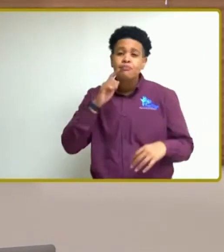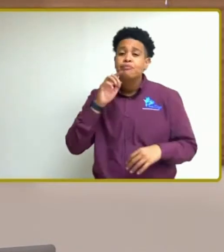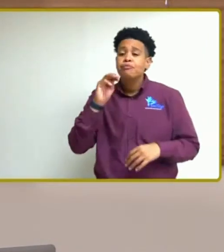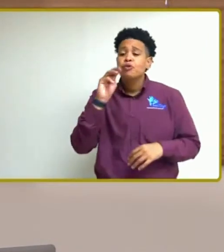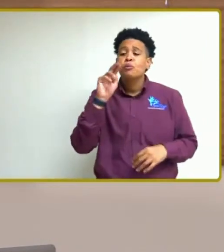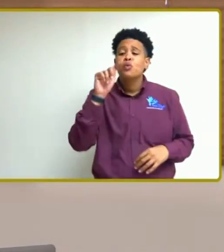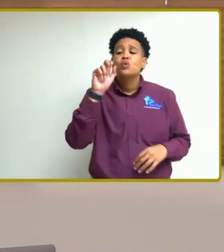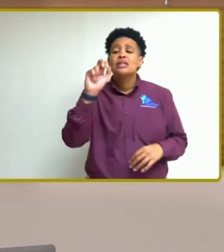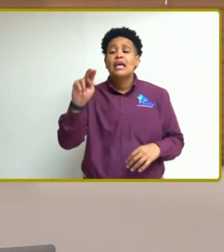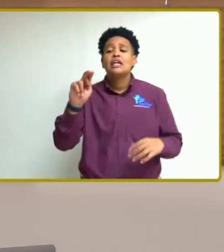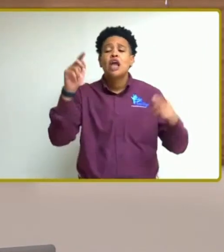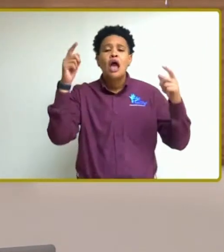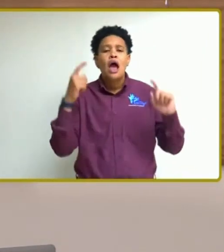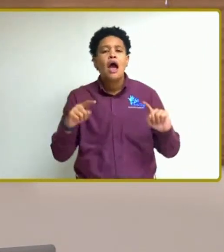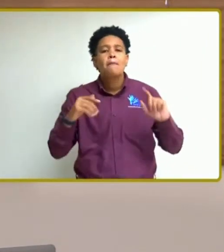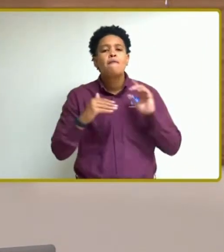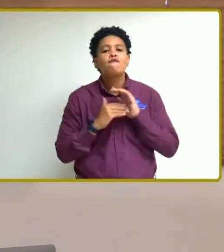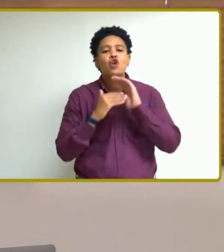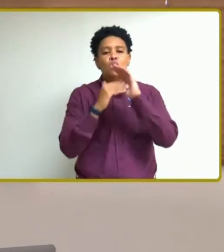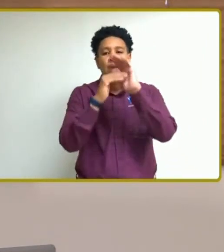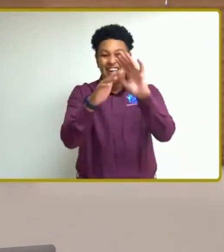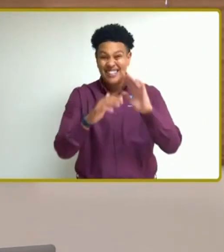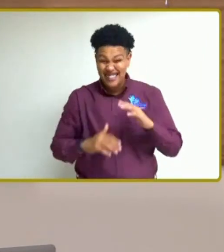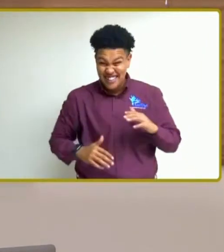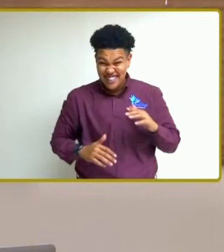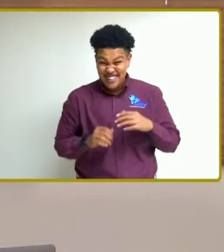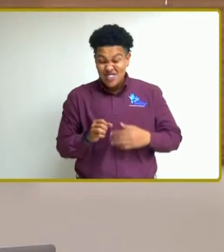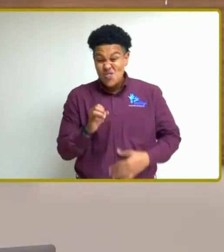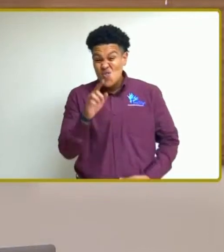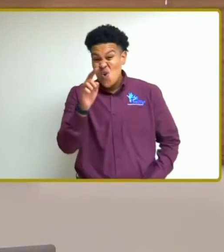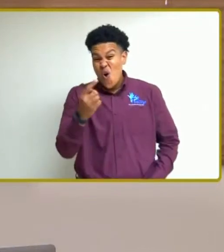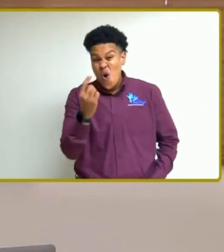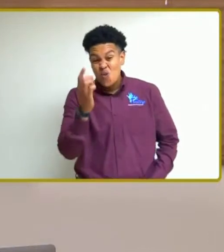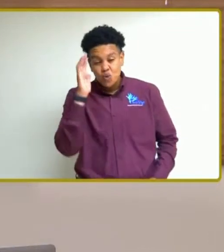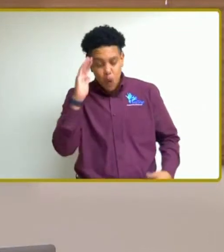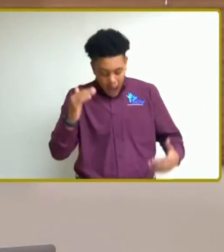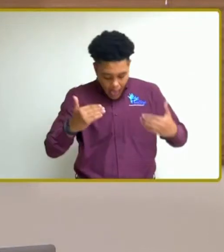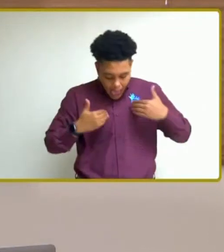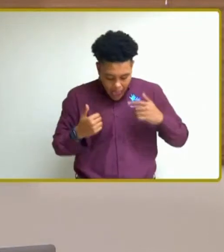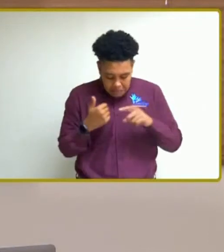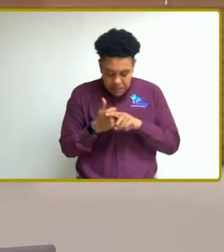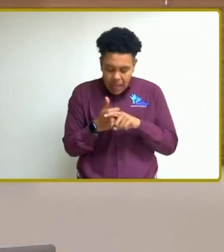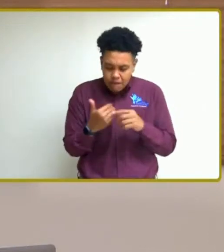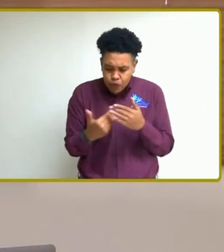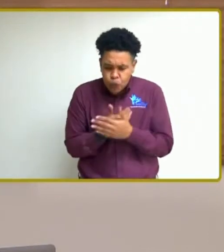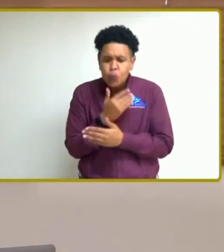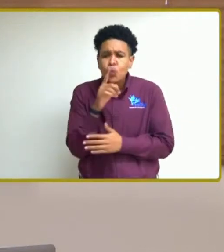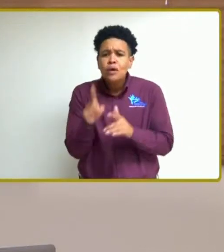mutations occur frequently, and so you are always going to have new